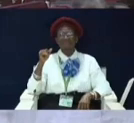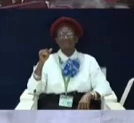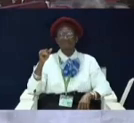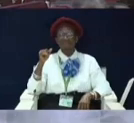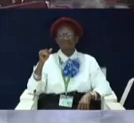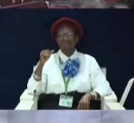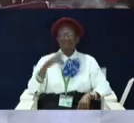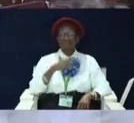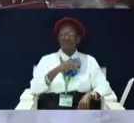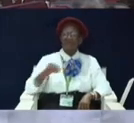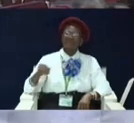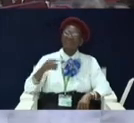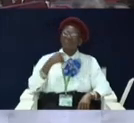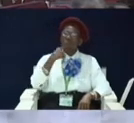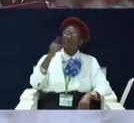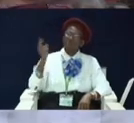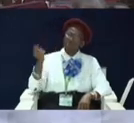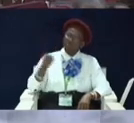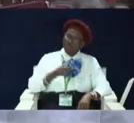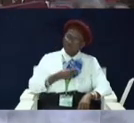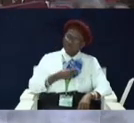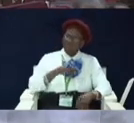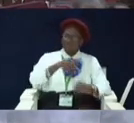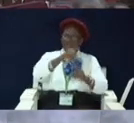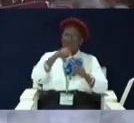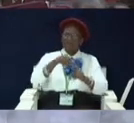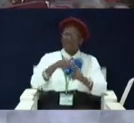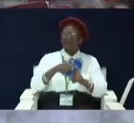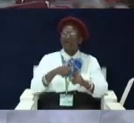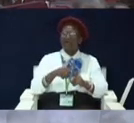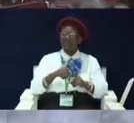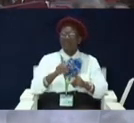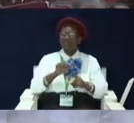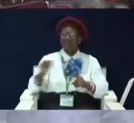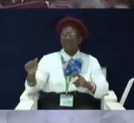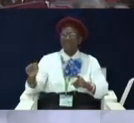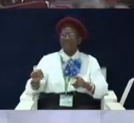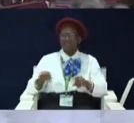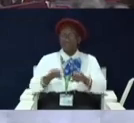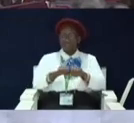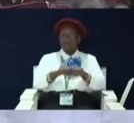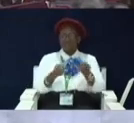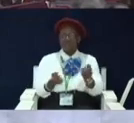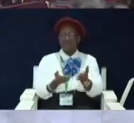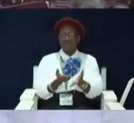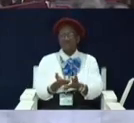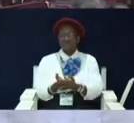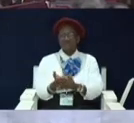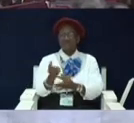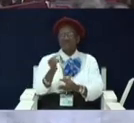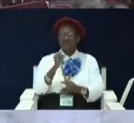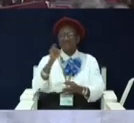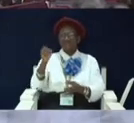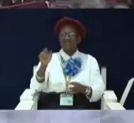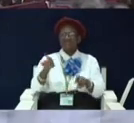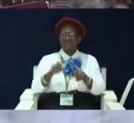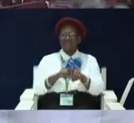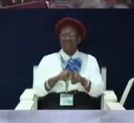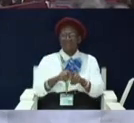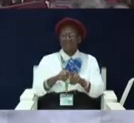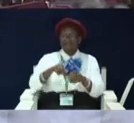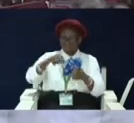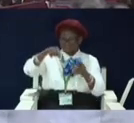and told us about how a breakthrough is like a digging a well. Ope aluyo dabi eni tin gbe